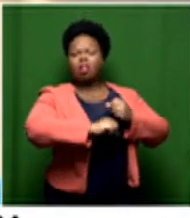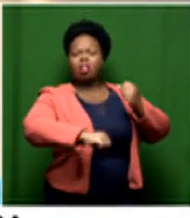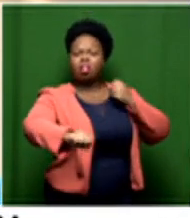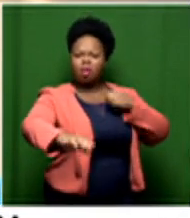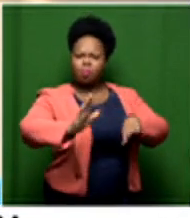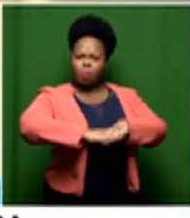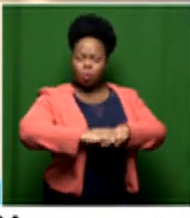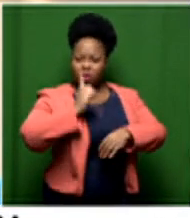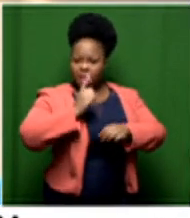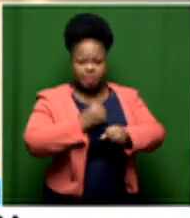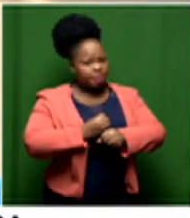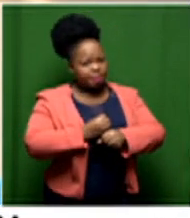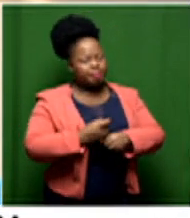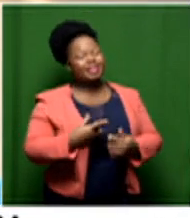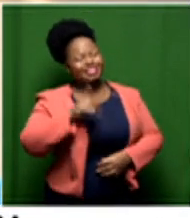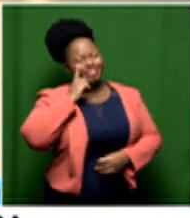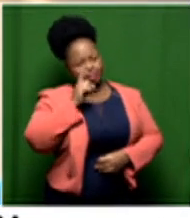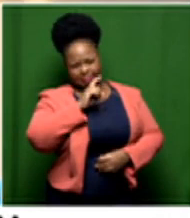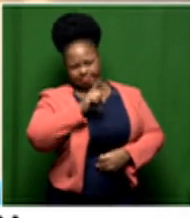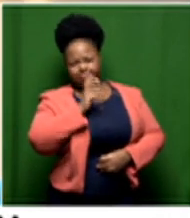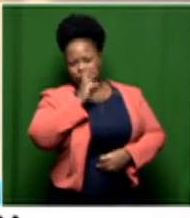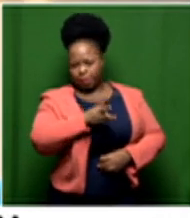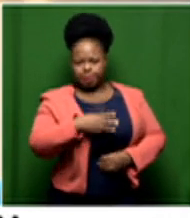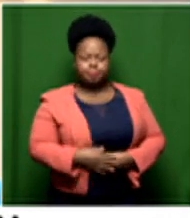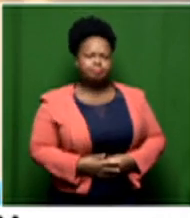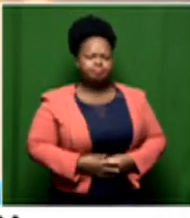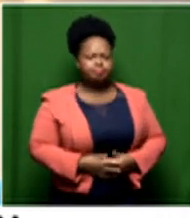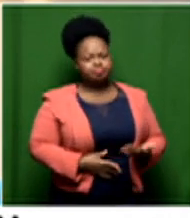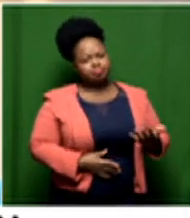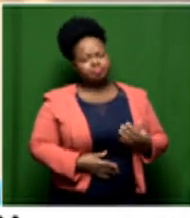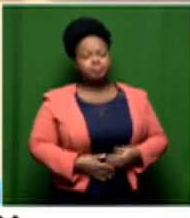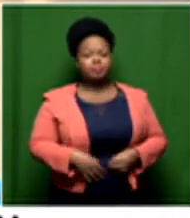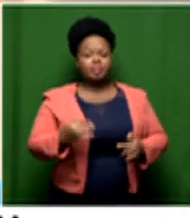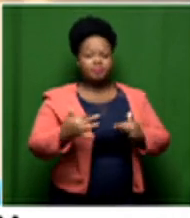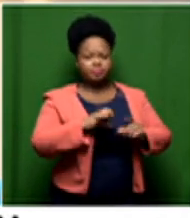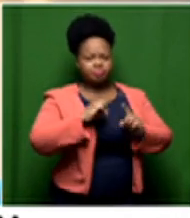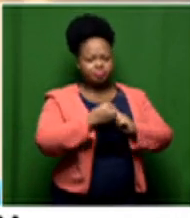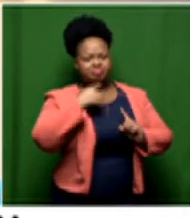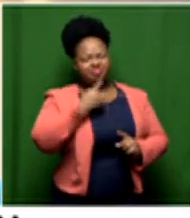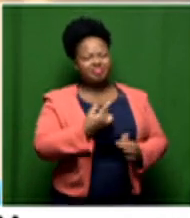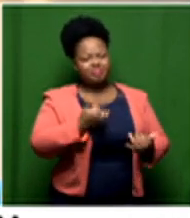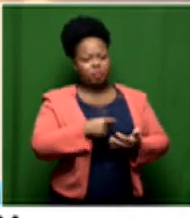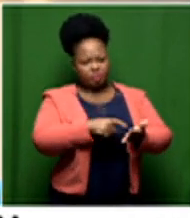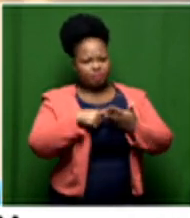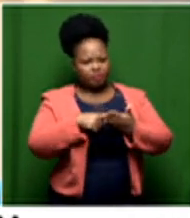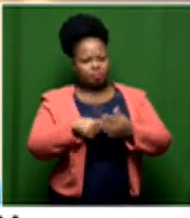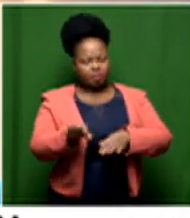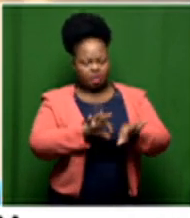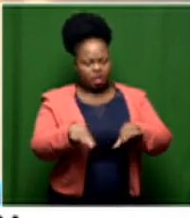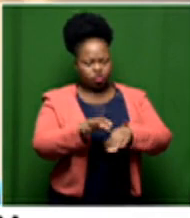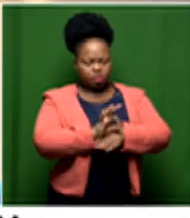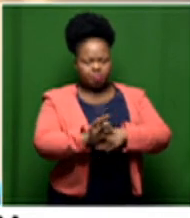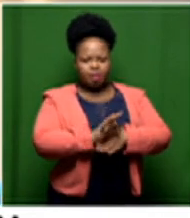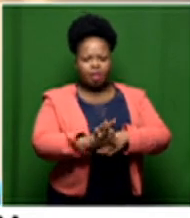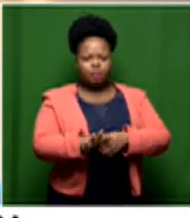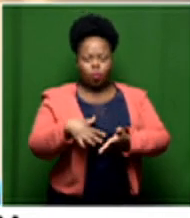further into next year that we'll get this. But we'll question him on this. Now, when civil society says it demands a vaccine action plan for the